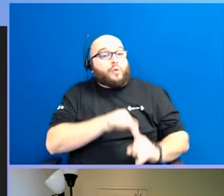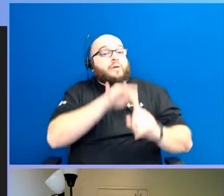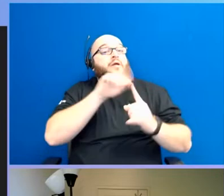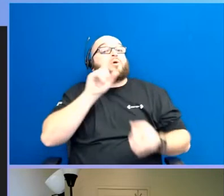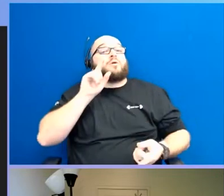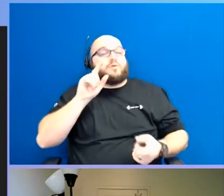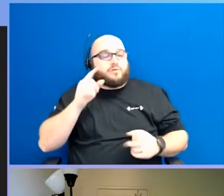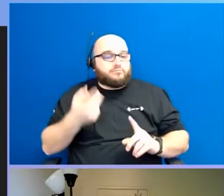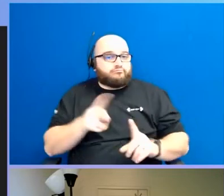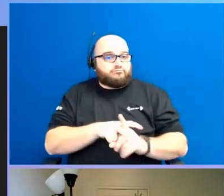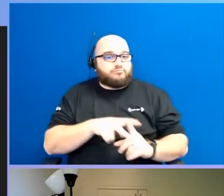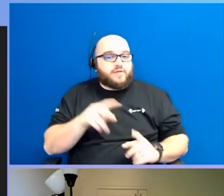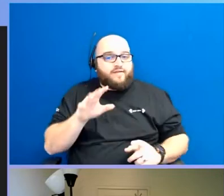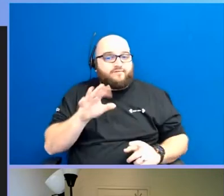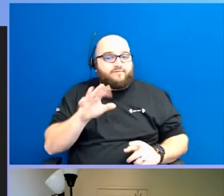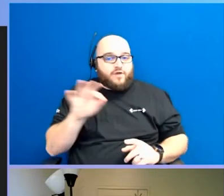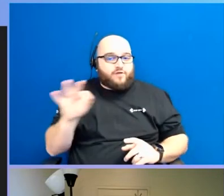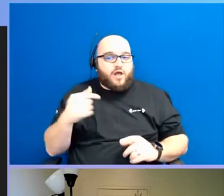include that.